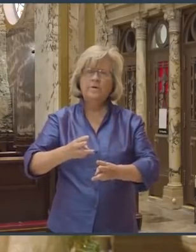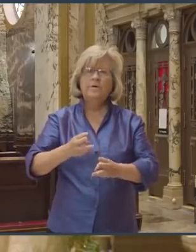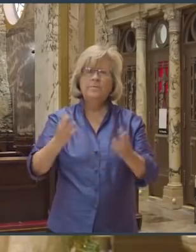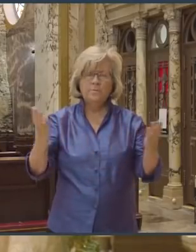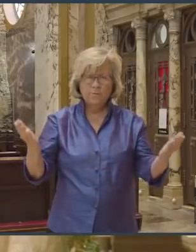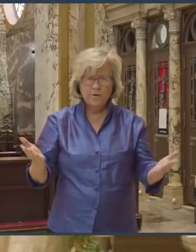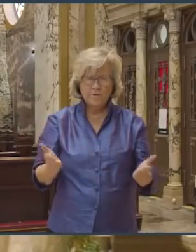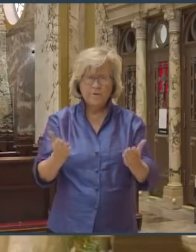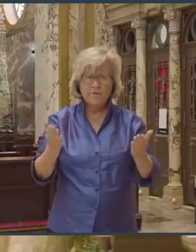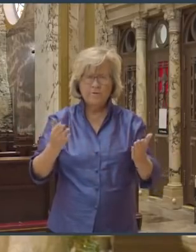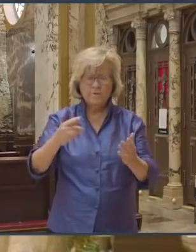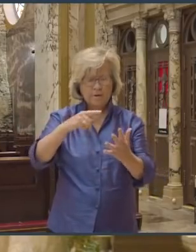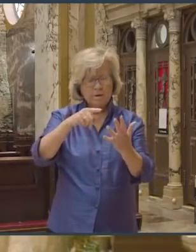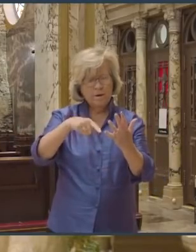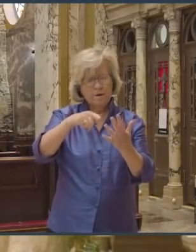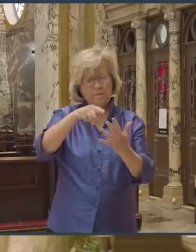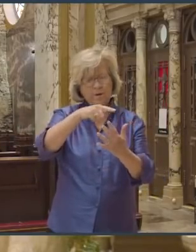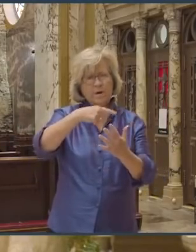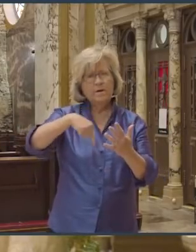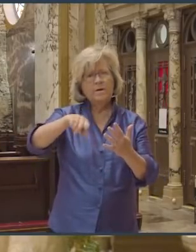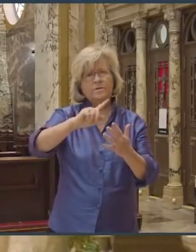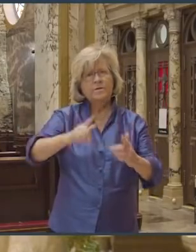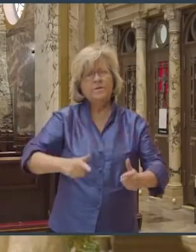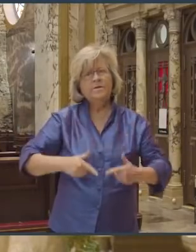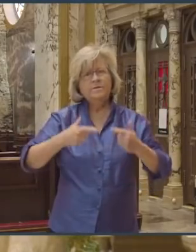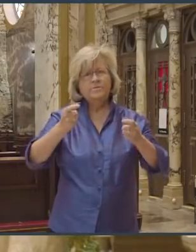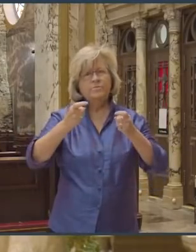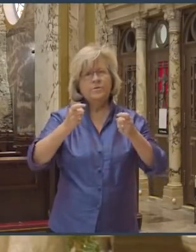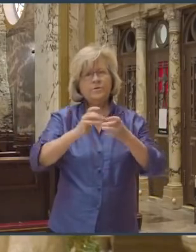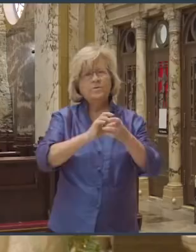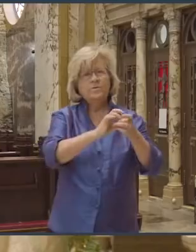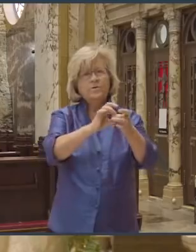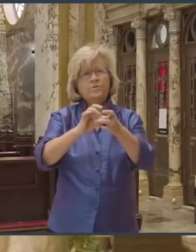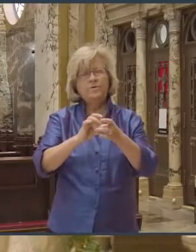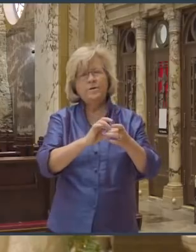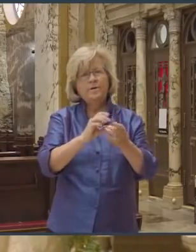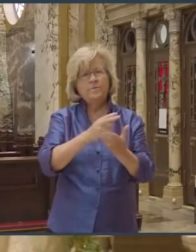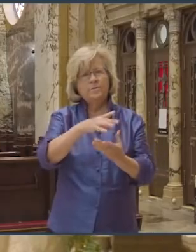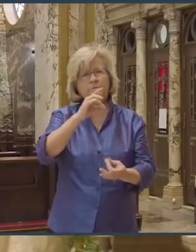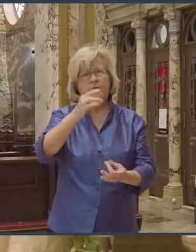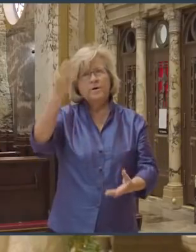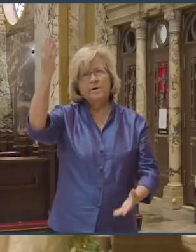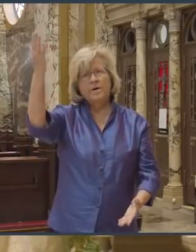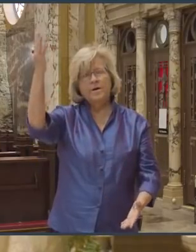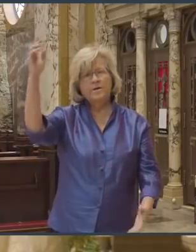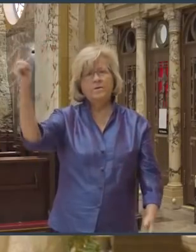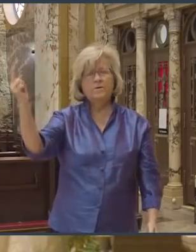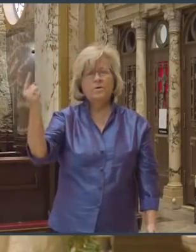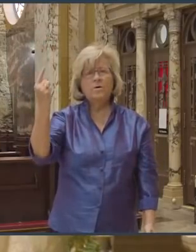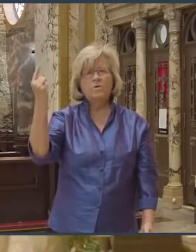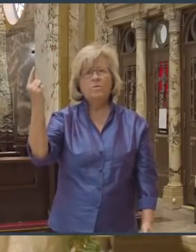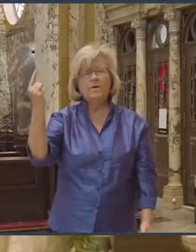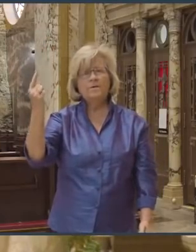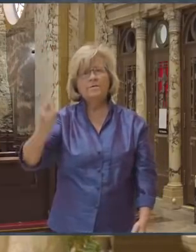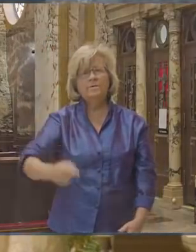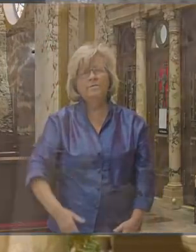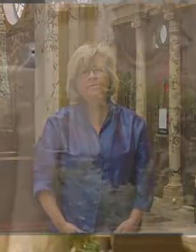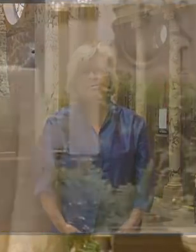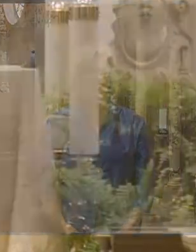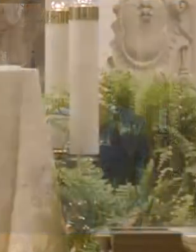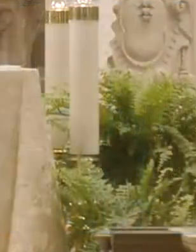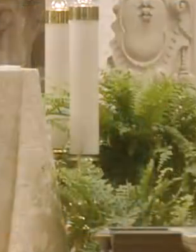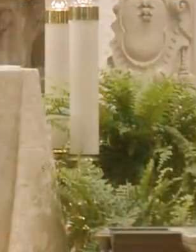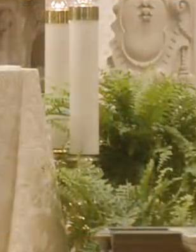among us, who lives and reigns with you in the unity of the Holy Spirit, God forever and ever.